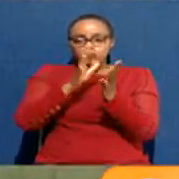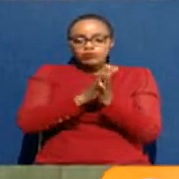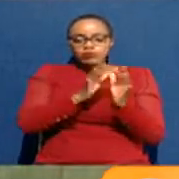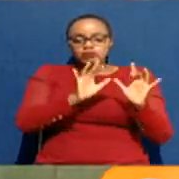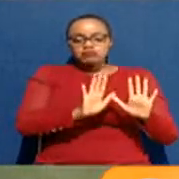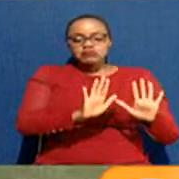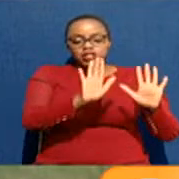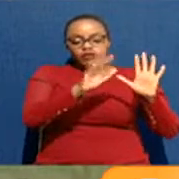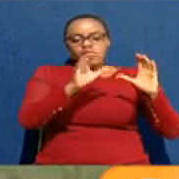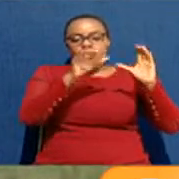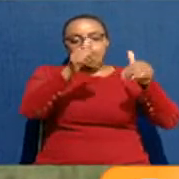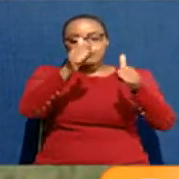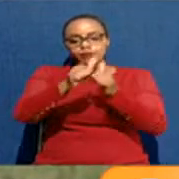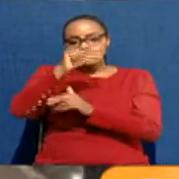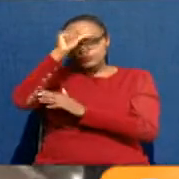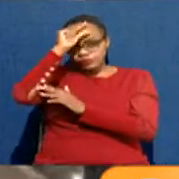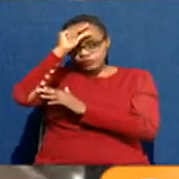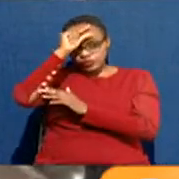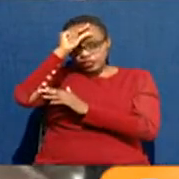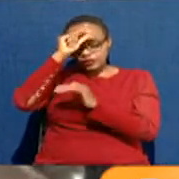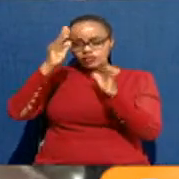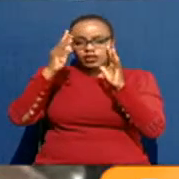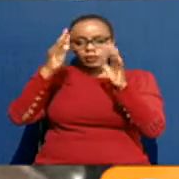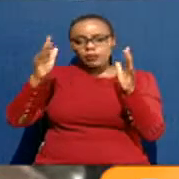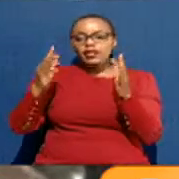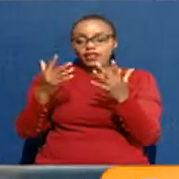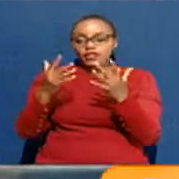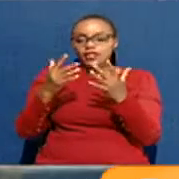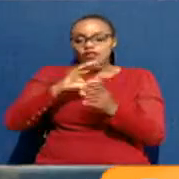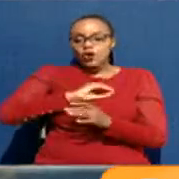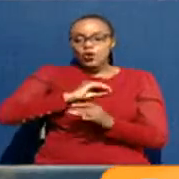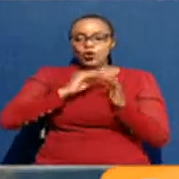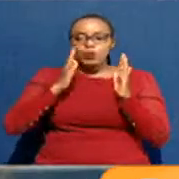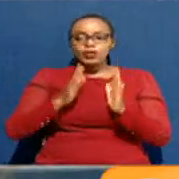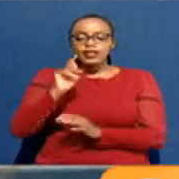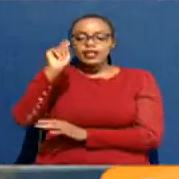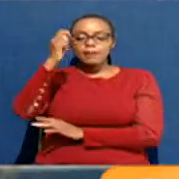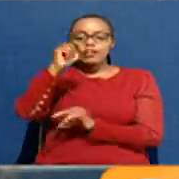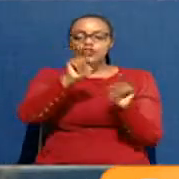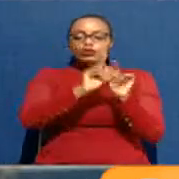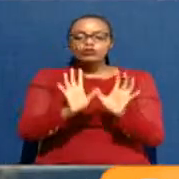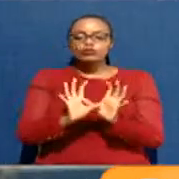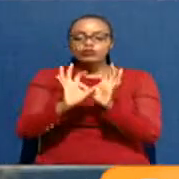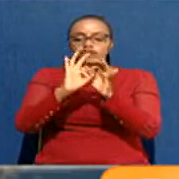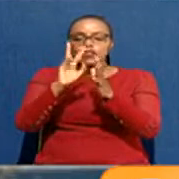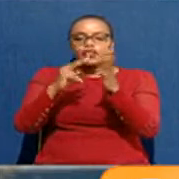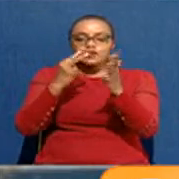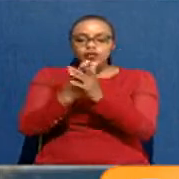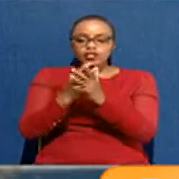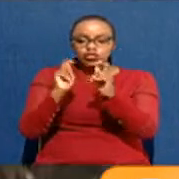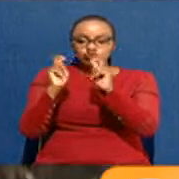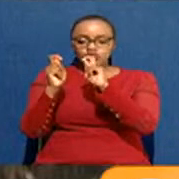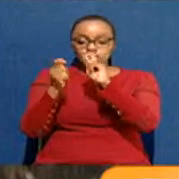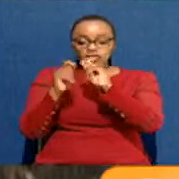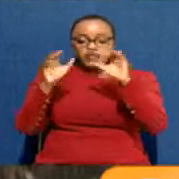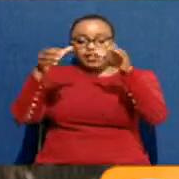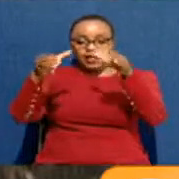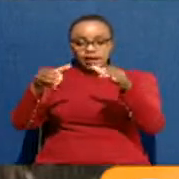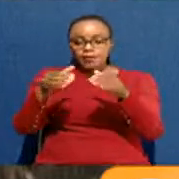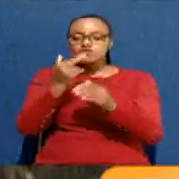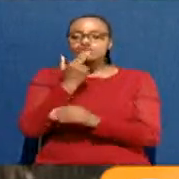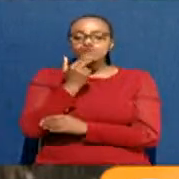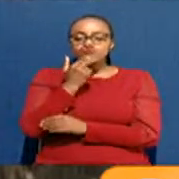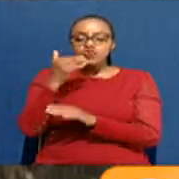company, which the government is the biggest shareholder. The president has attributed the failure to revive the company to sugar